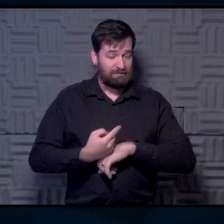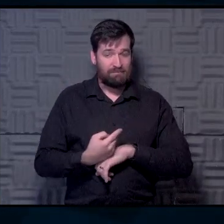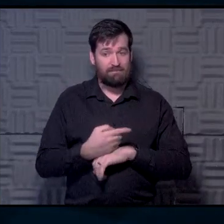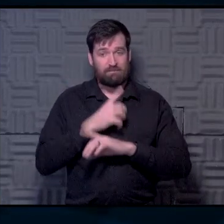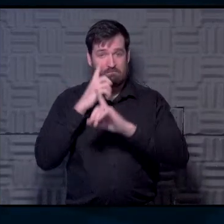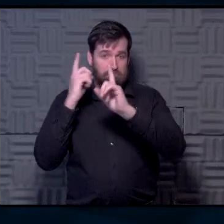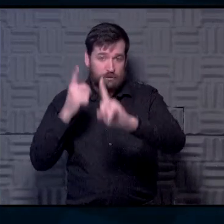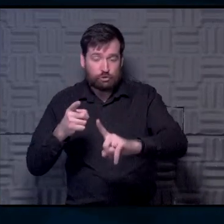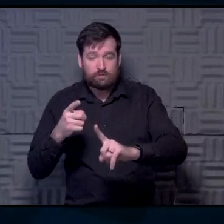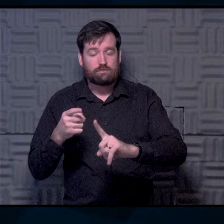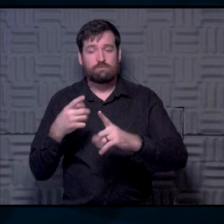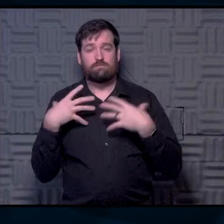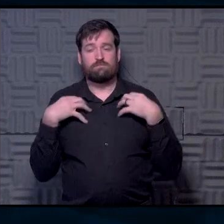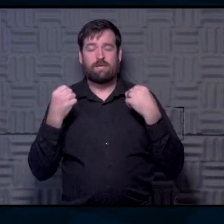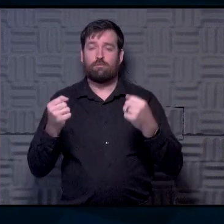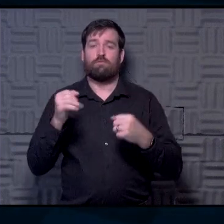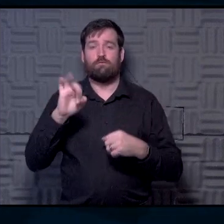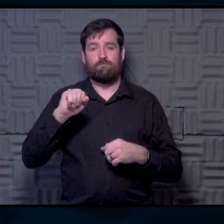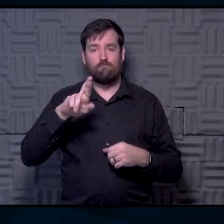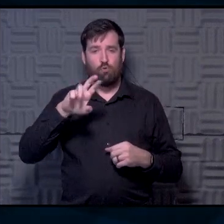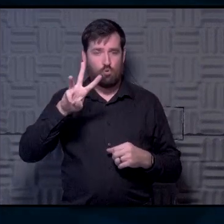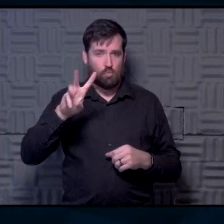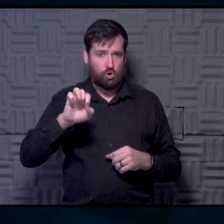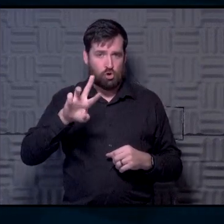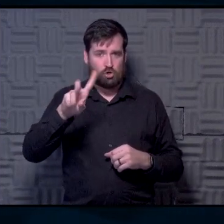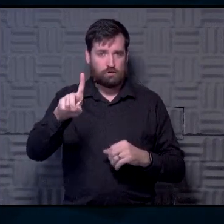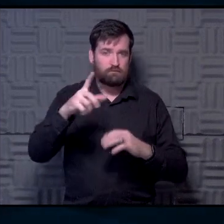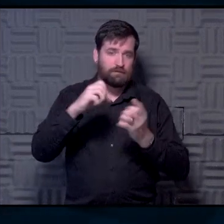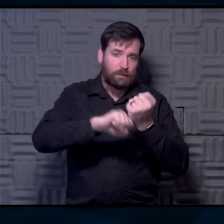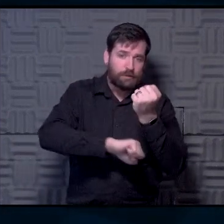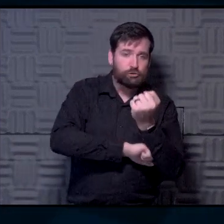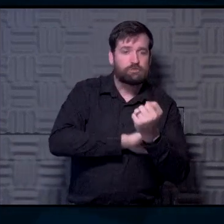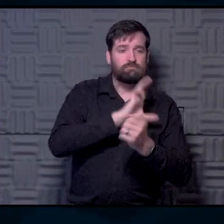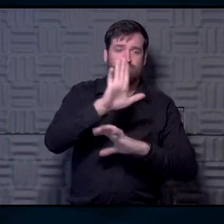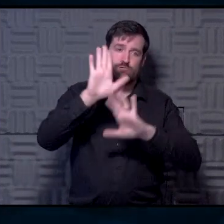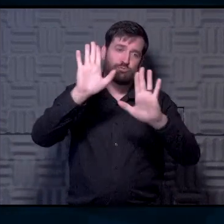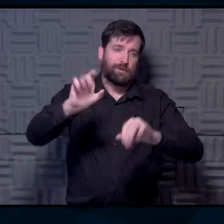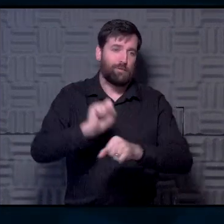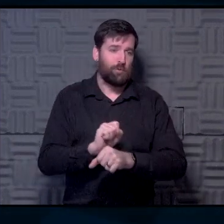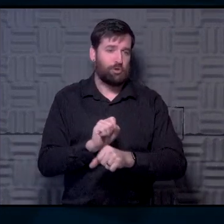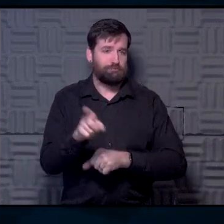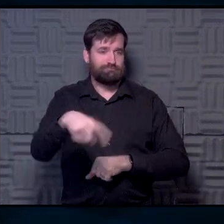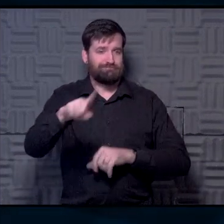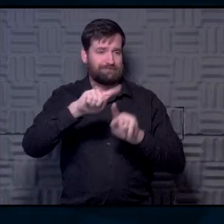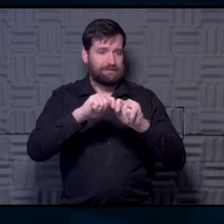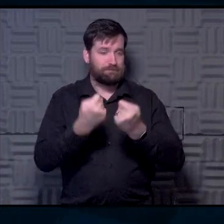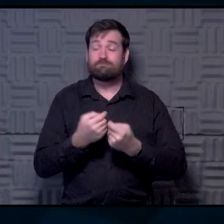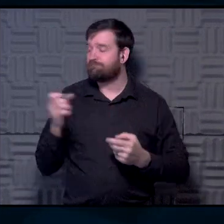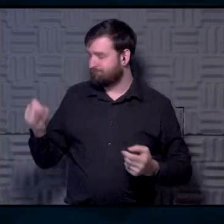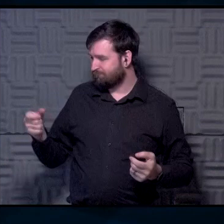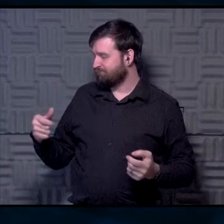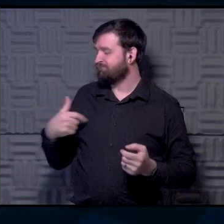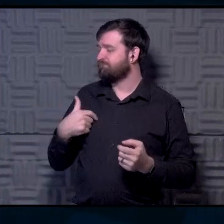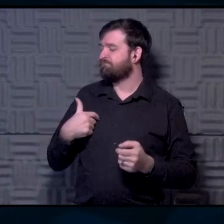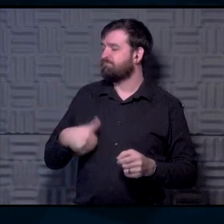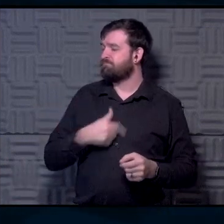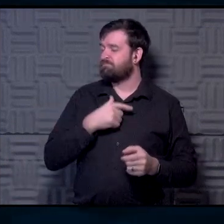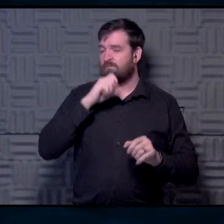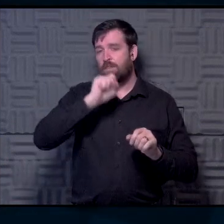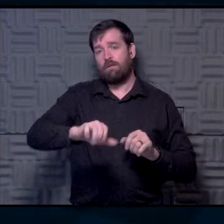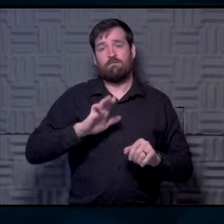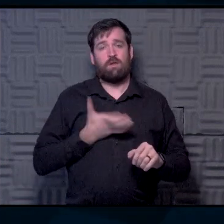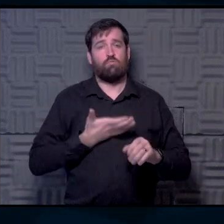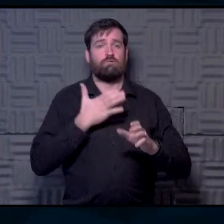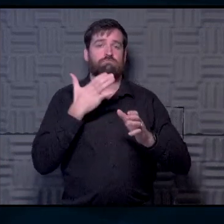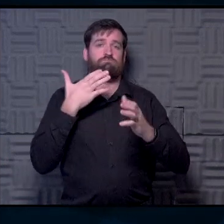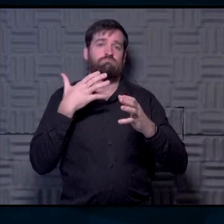Mission to Healthcare Foundation, or the Health Forward Foundation, and the great work that you and your team are doing. Yeah, we would just love for our